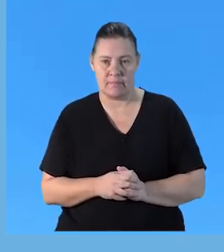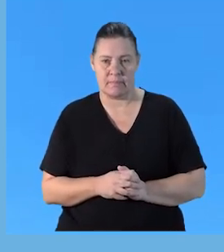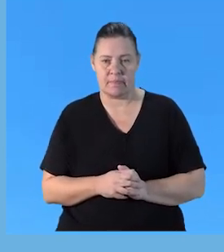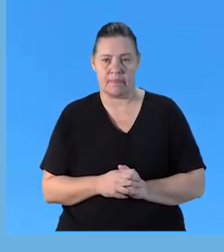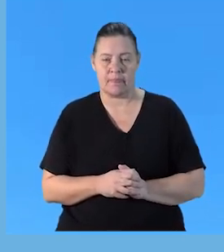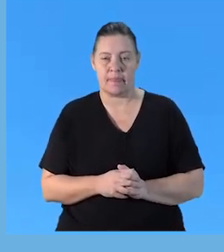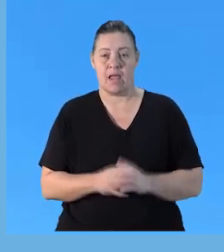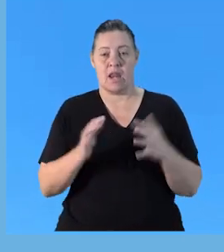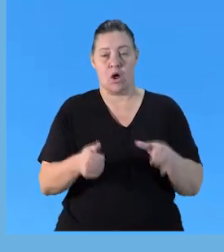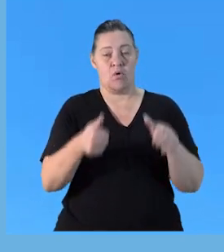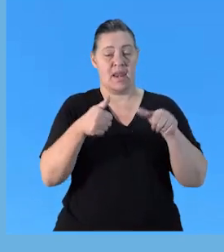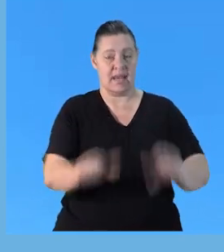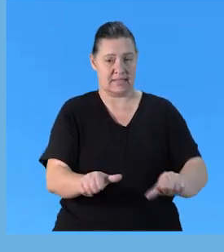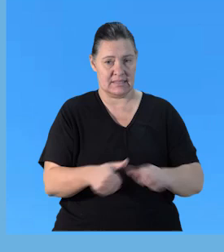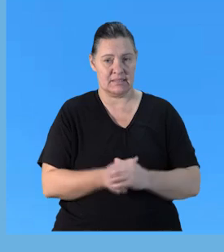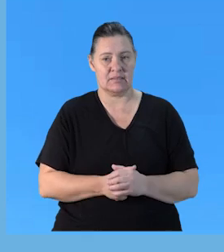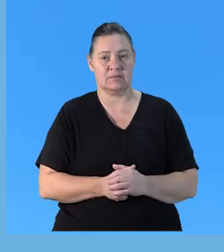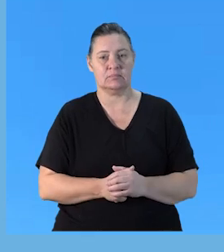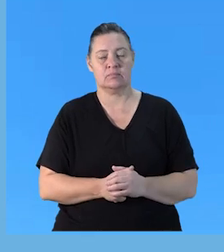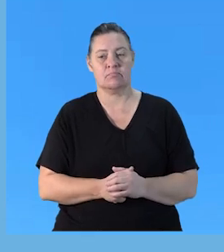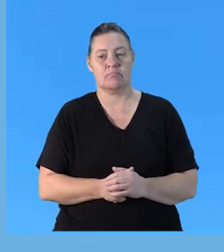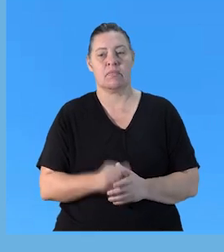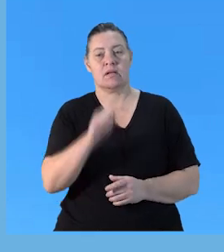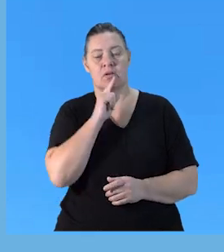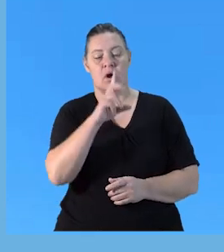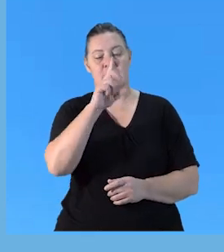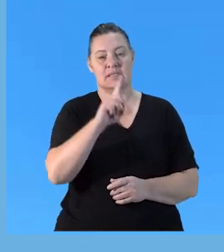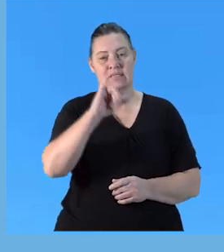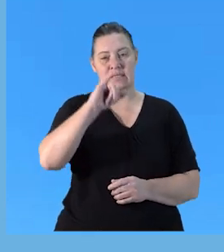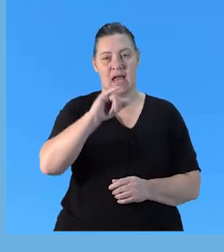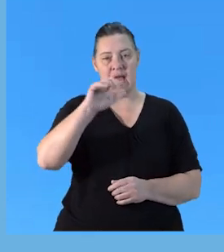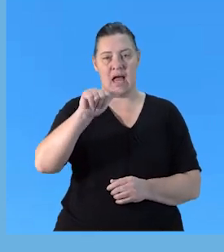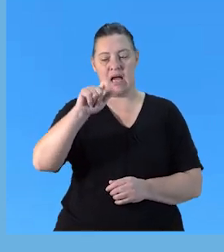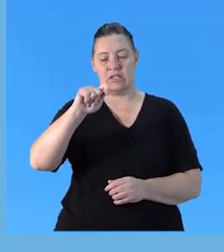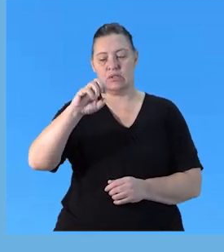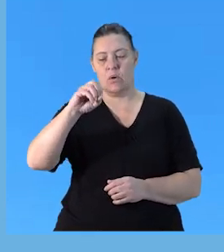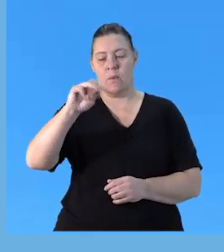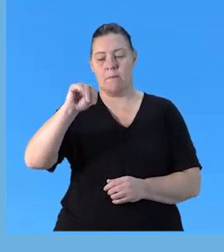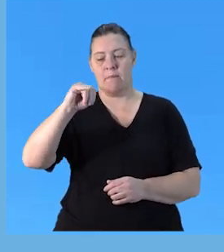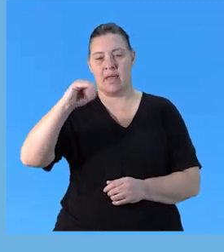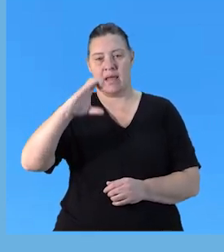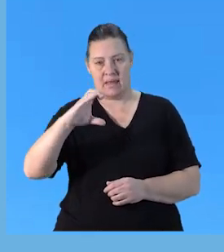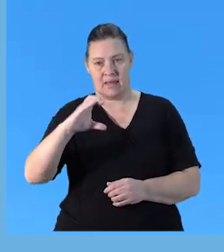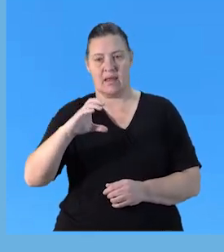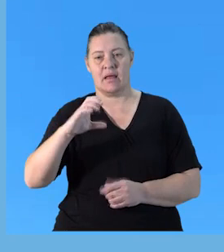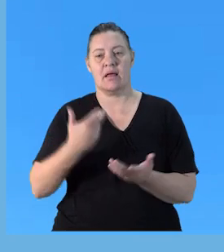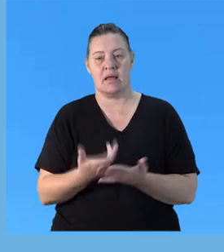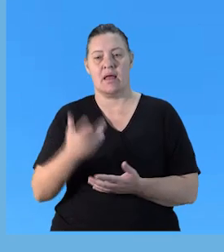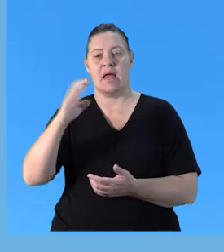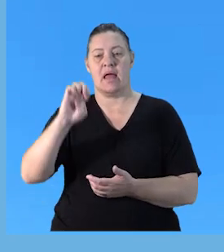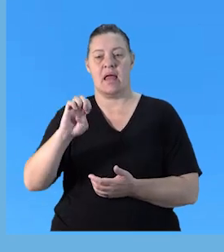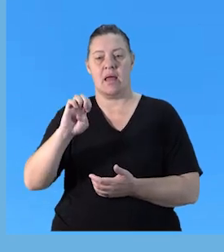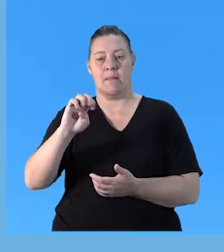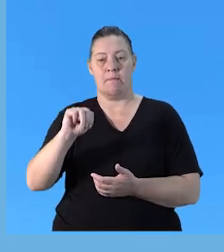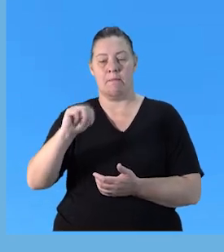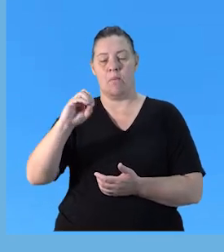closed conducting circuit. So electric current, that's now the movement of charge in a closed conducting circuit. Number